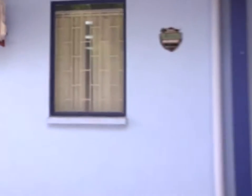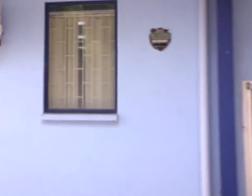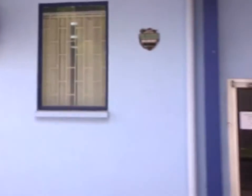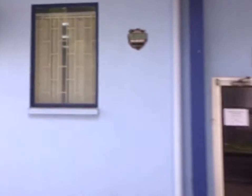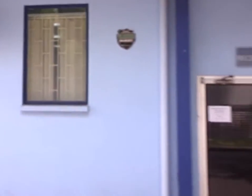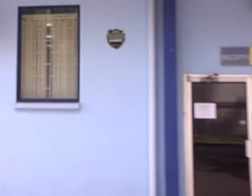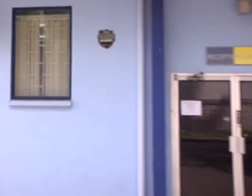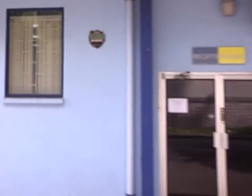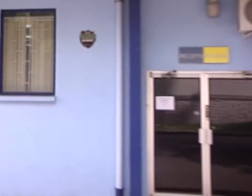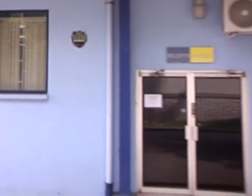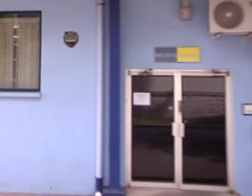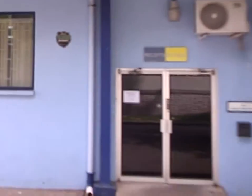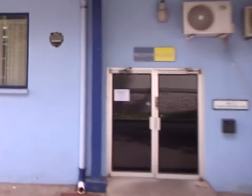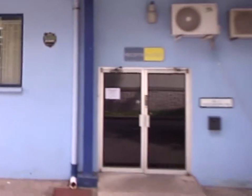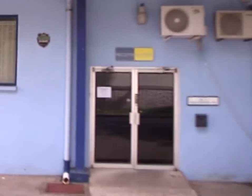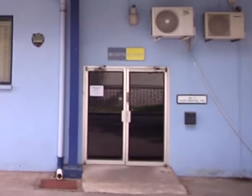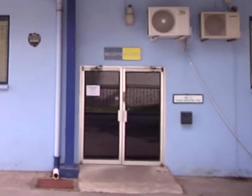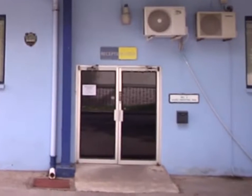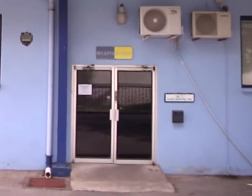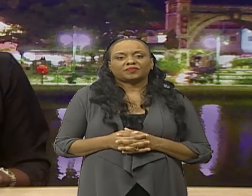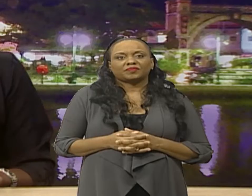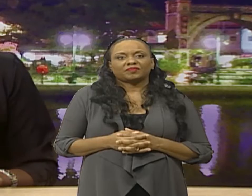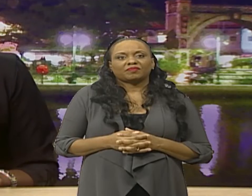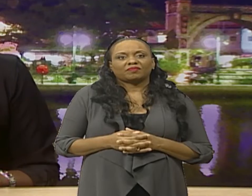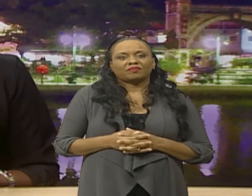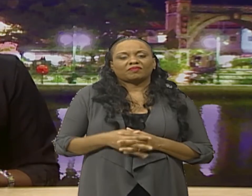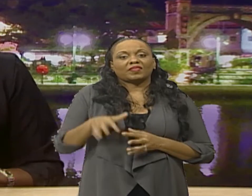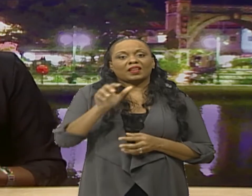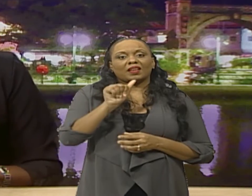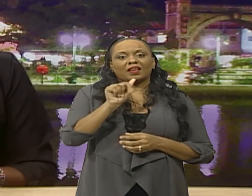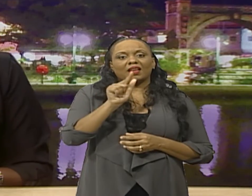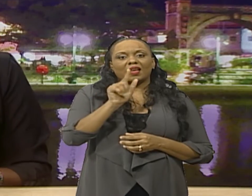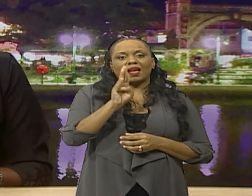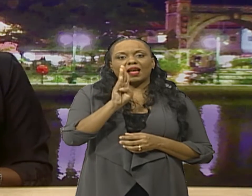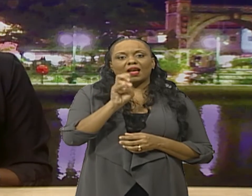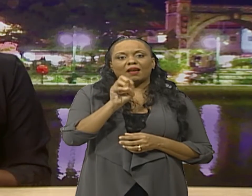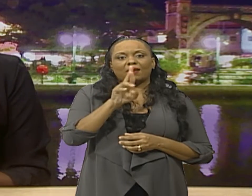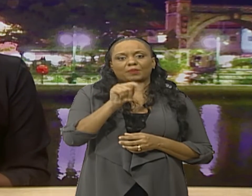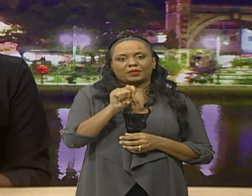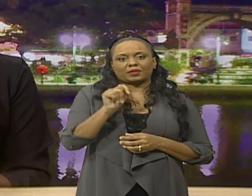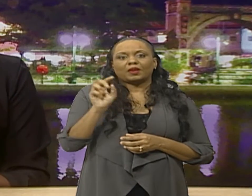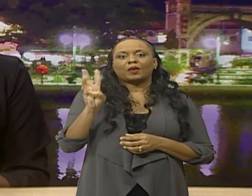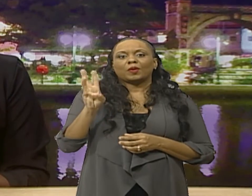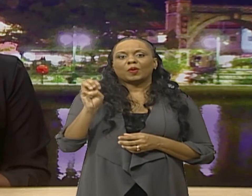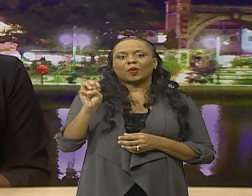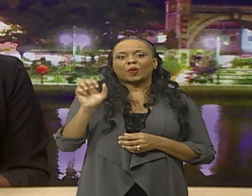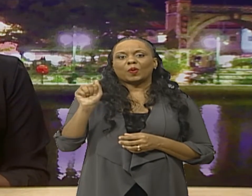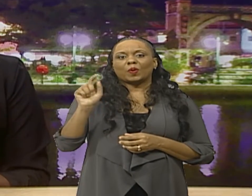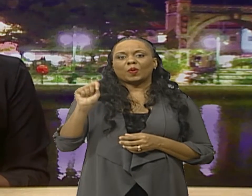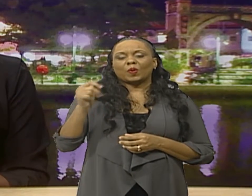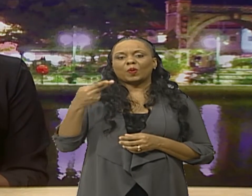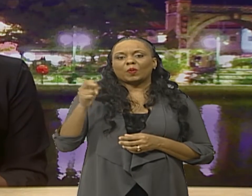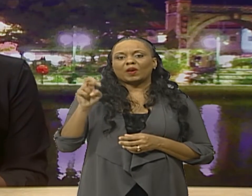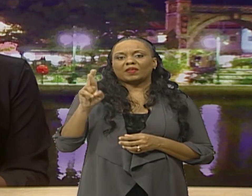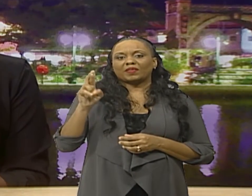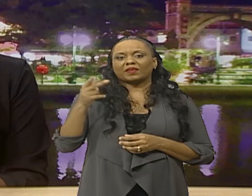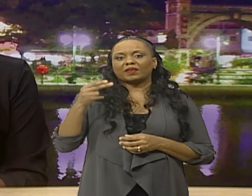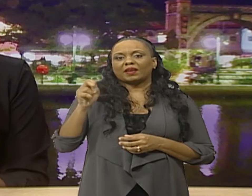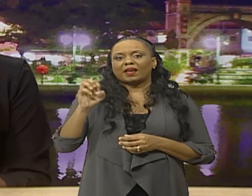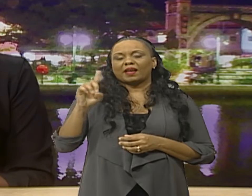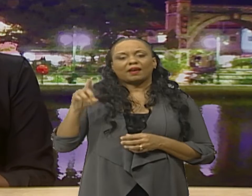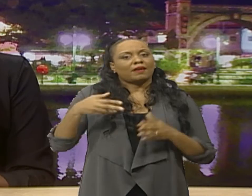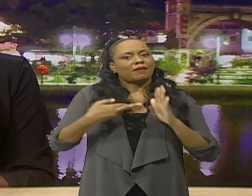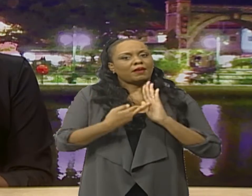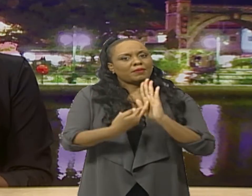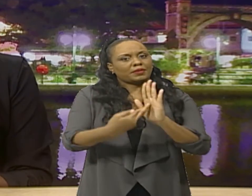10th. Rianne Phillips, CBC News. Well, Albert Weatherhead has not only represented Barbados in swimming and water